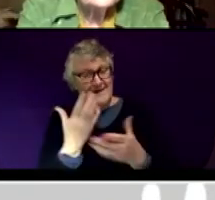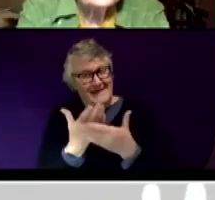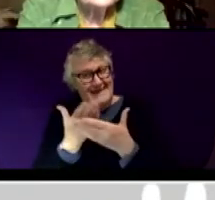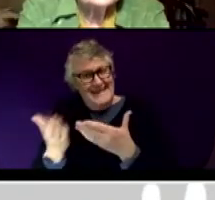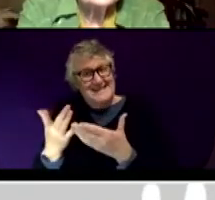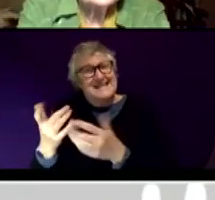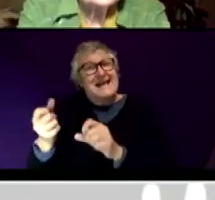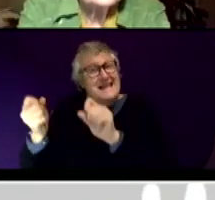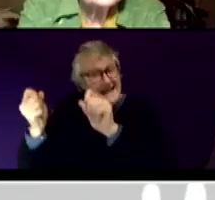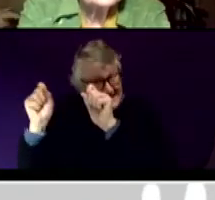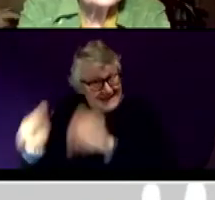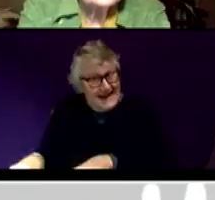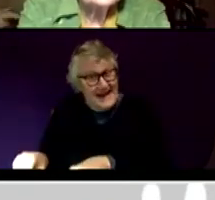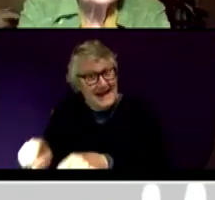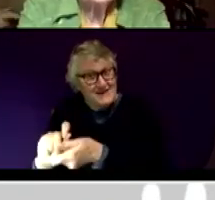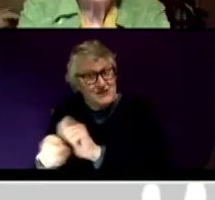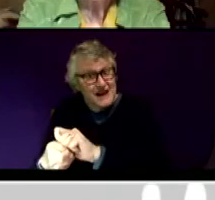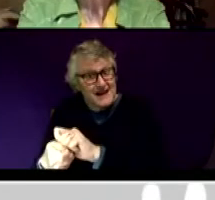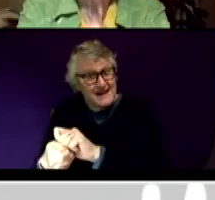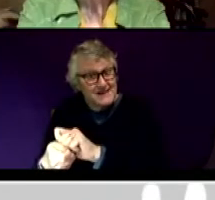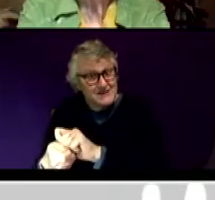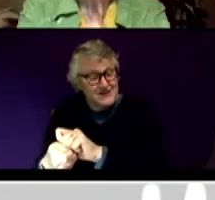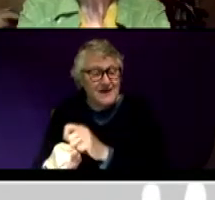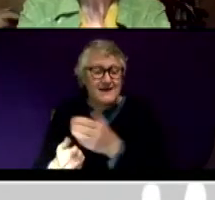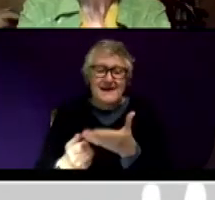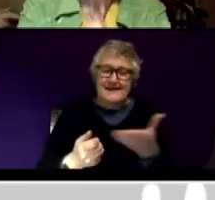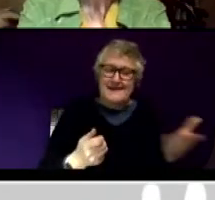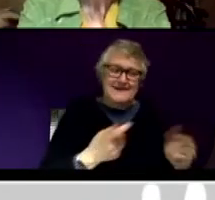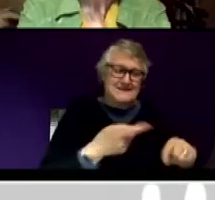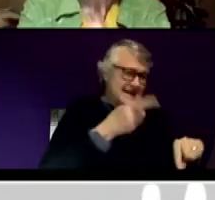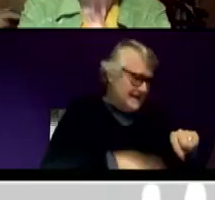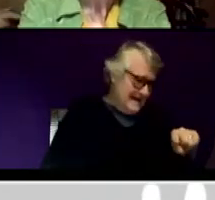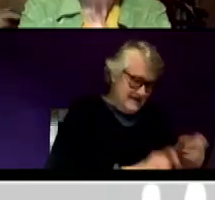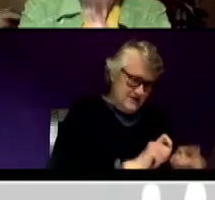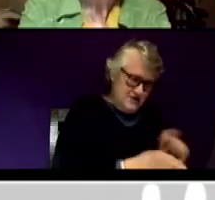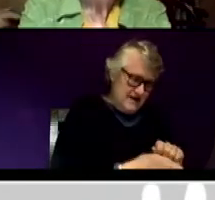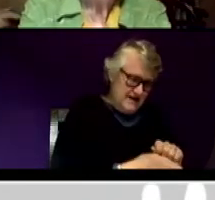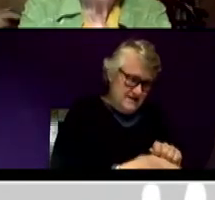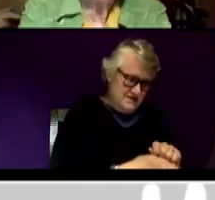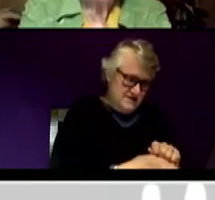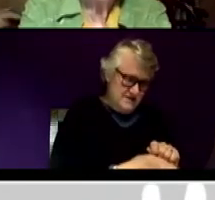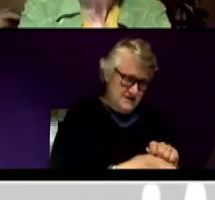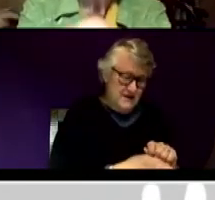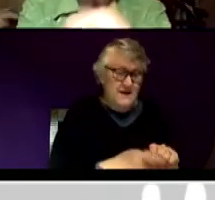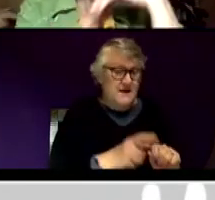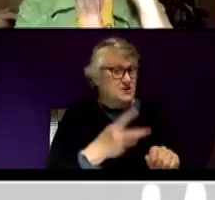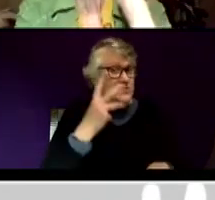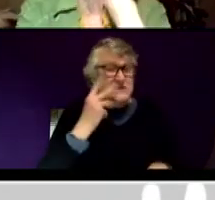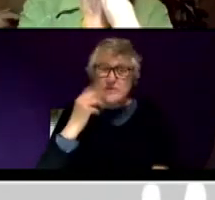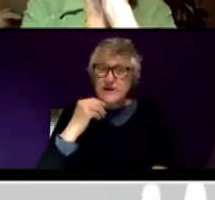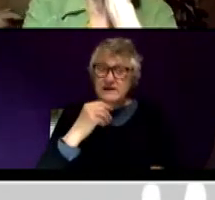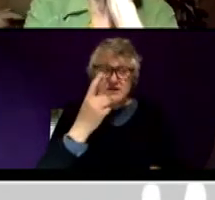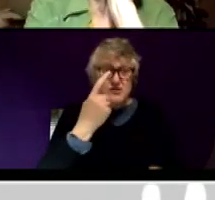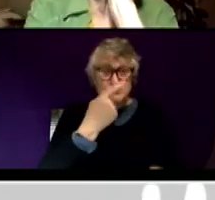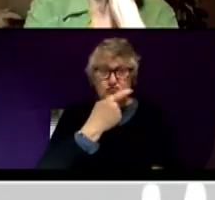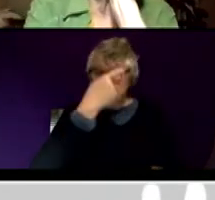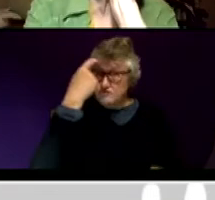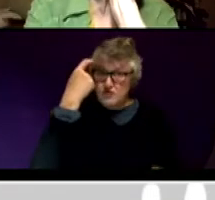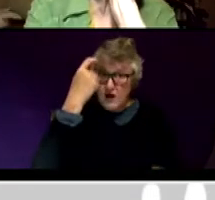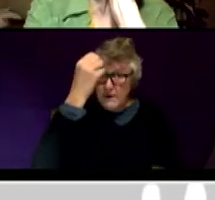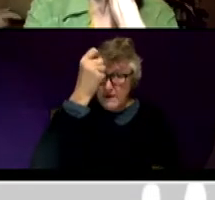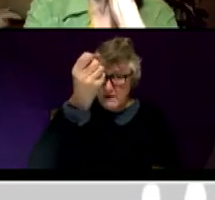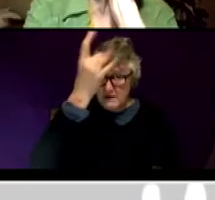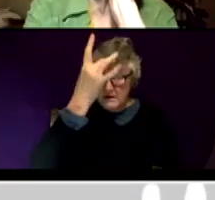folks to experience trauma, basically. You're asking folks to have an opinion on something that they don't